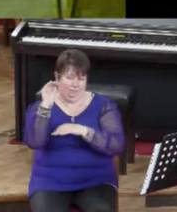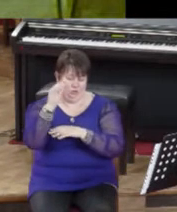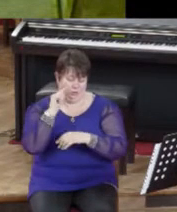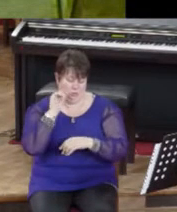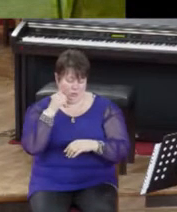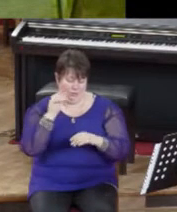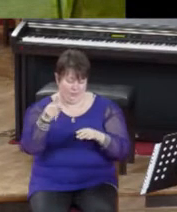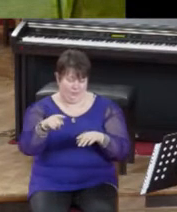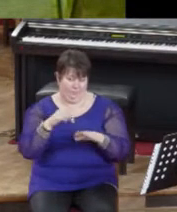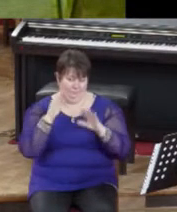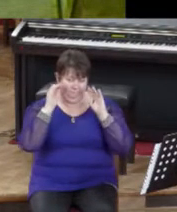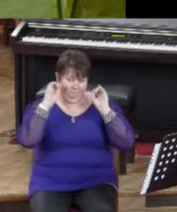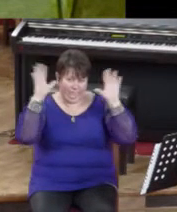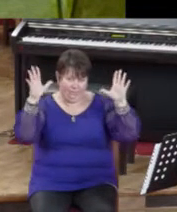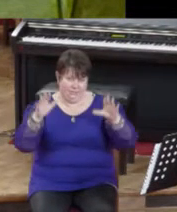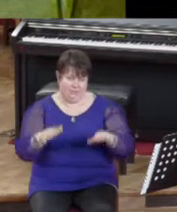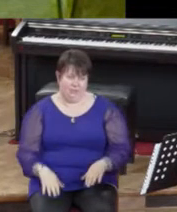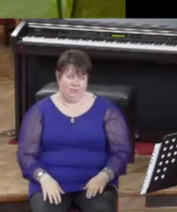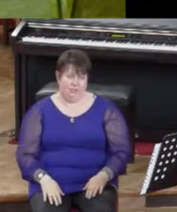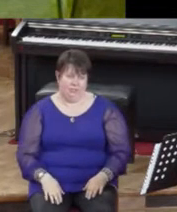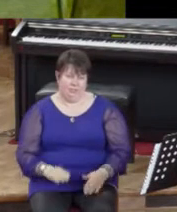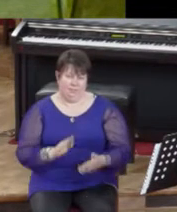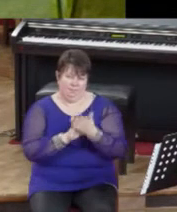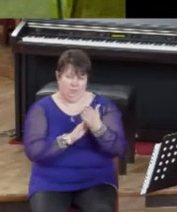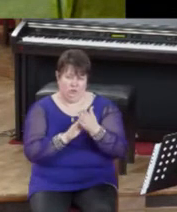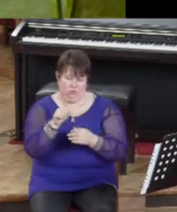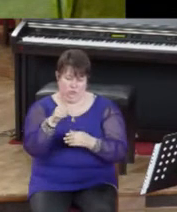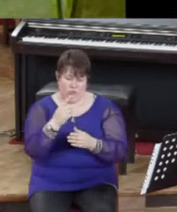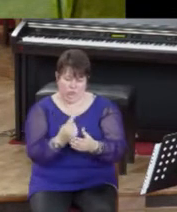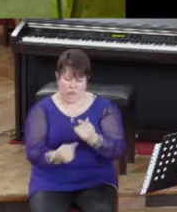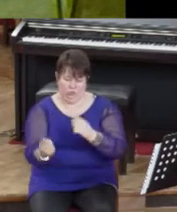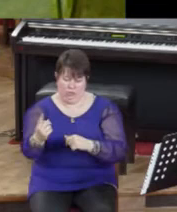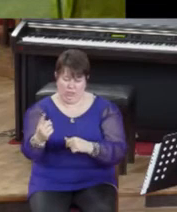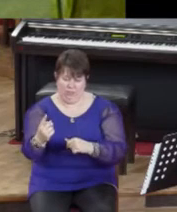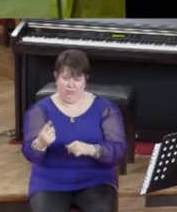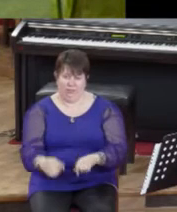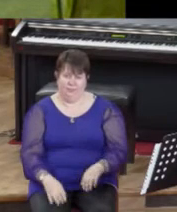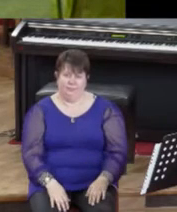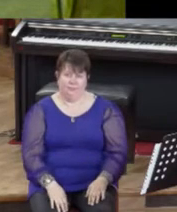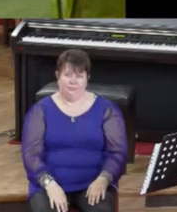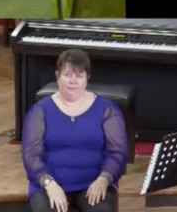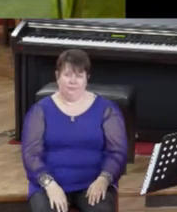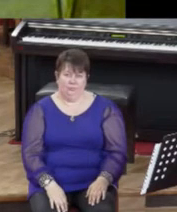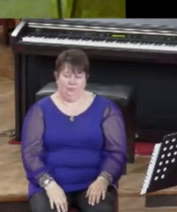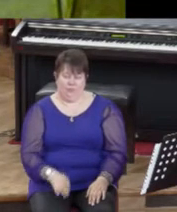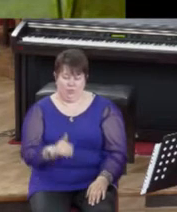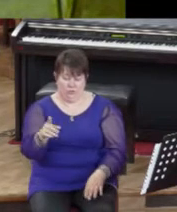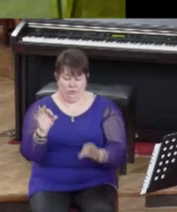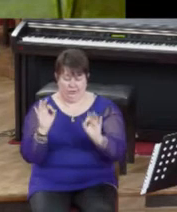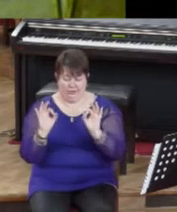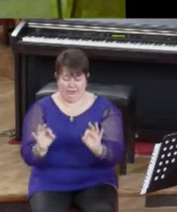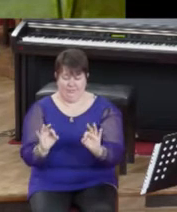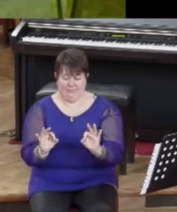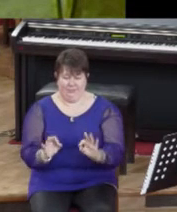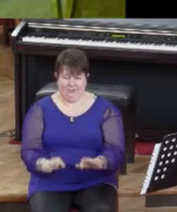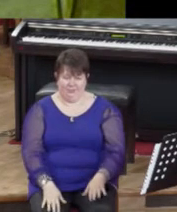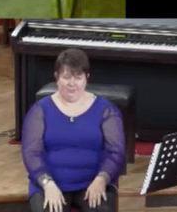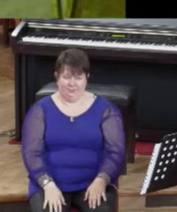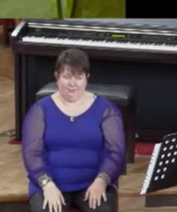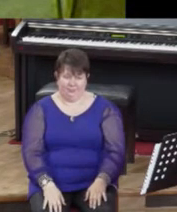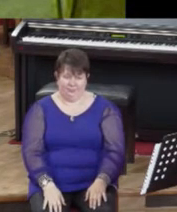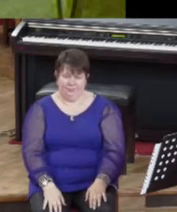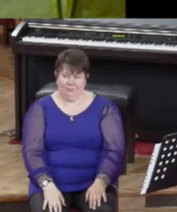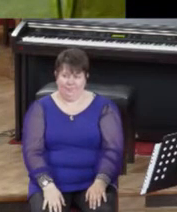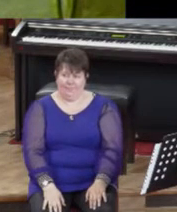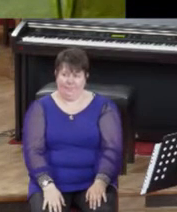It means that you are a unique person. You are a one-off, And don't we know that? Hey, Amanda. Hey, Alan. He's